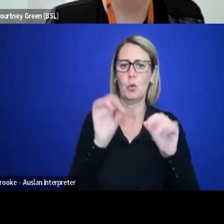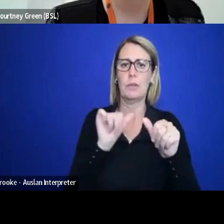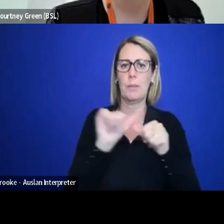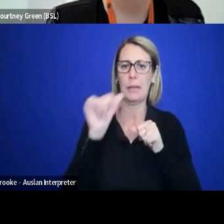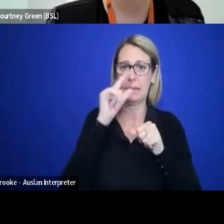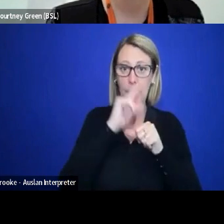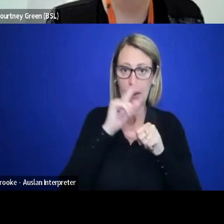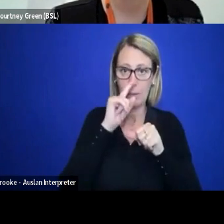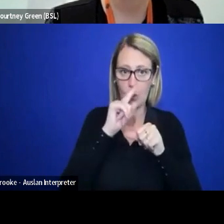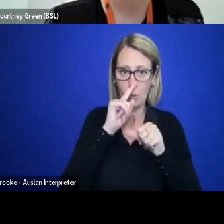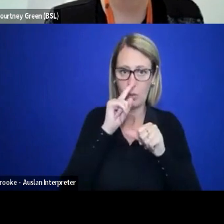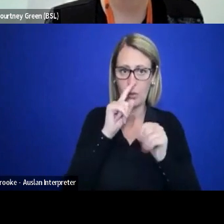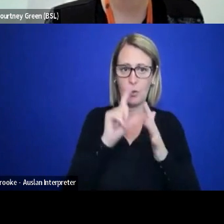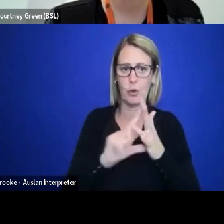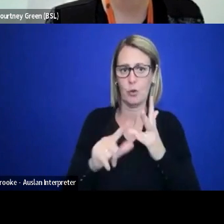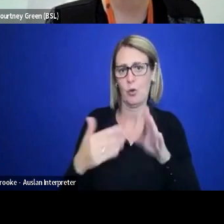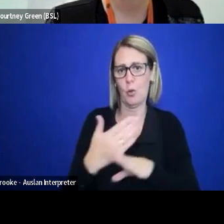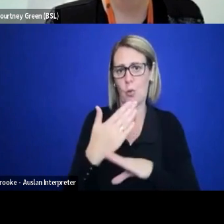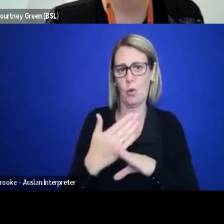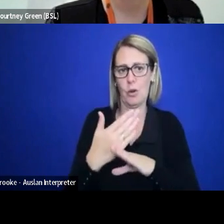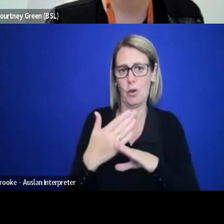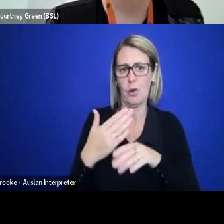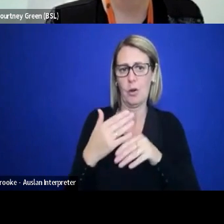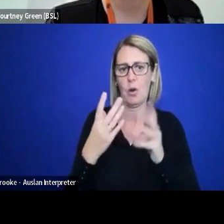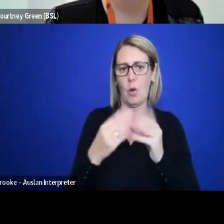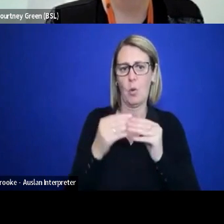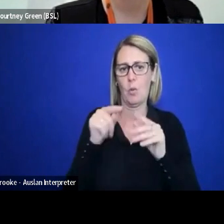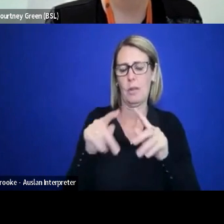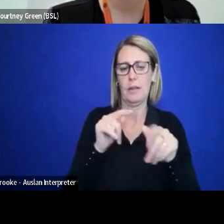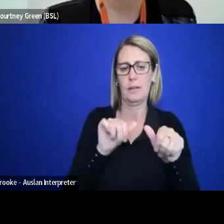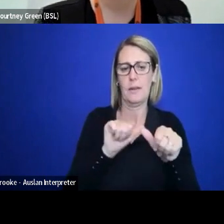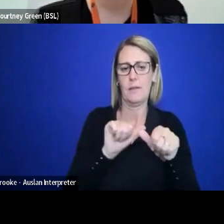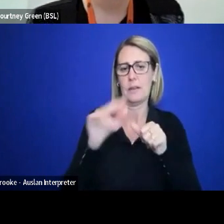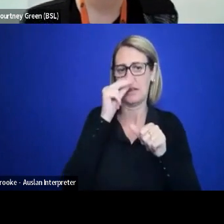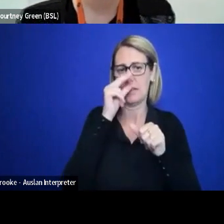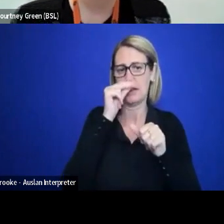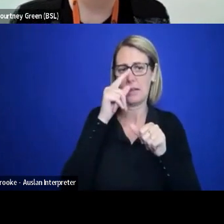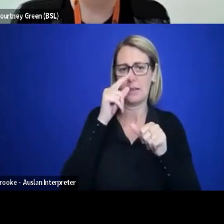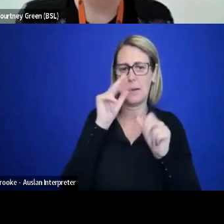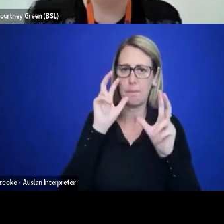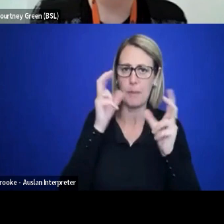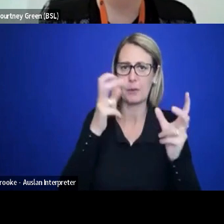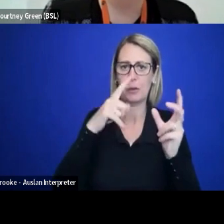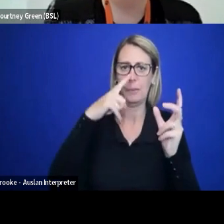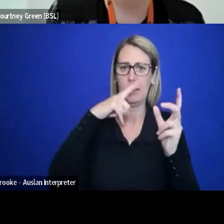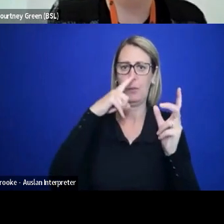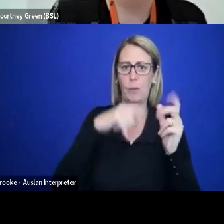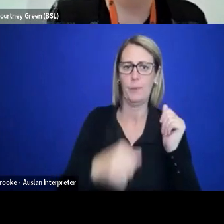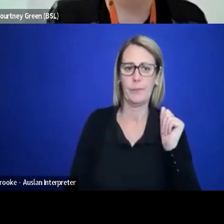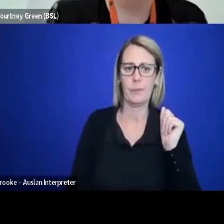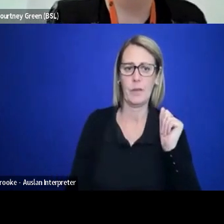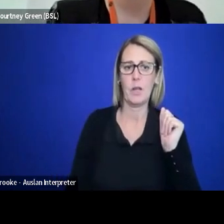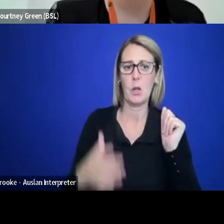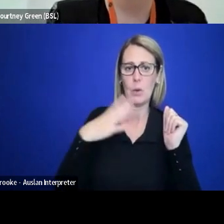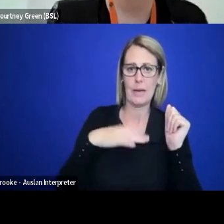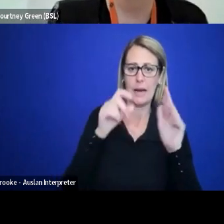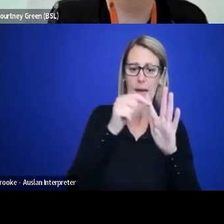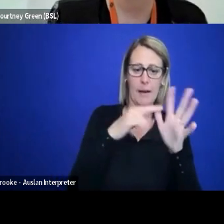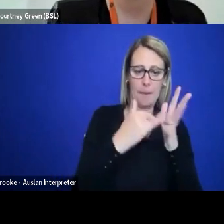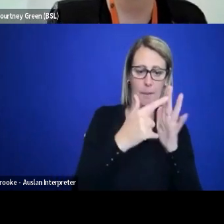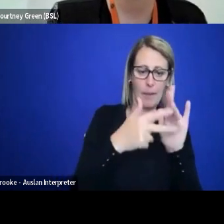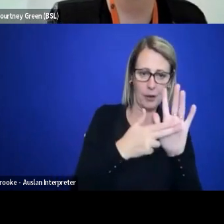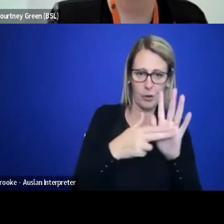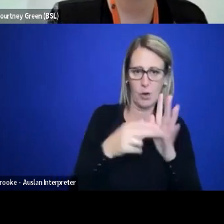to do the work with these fantastic young, passionate people. So we need passion with